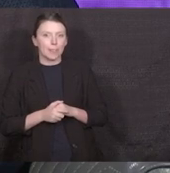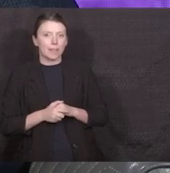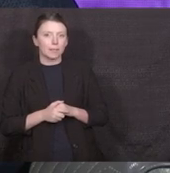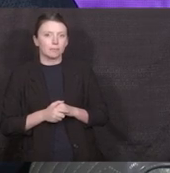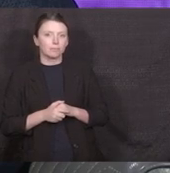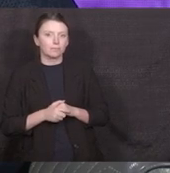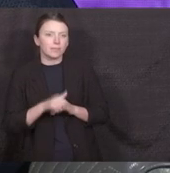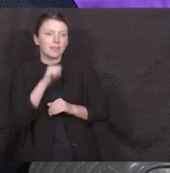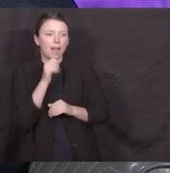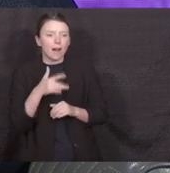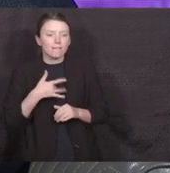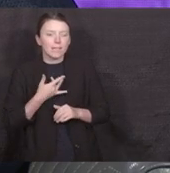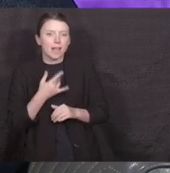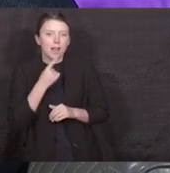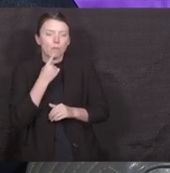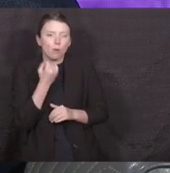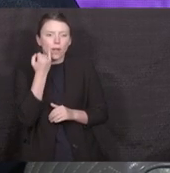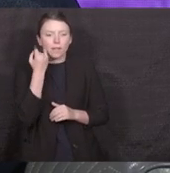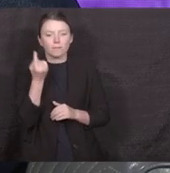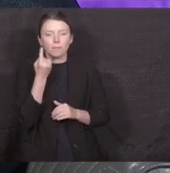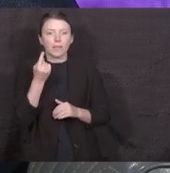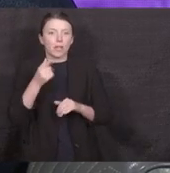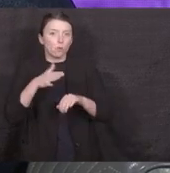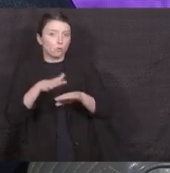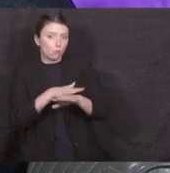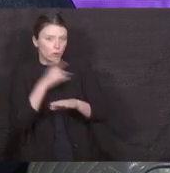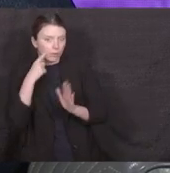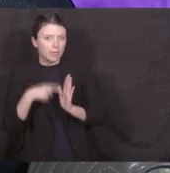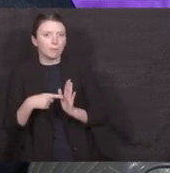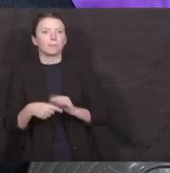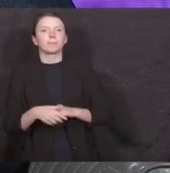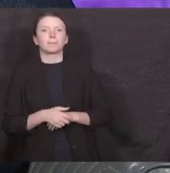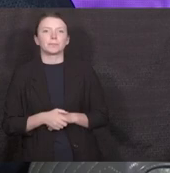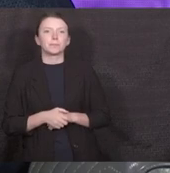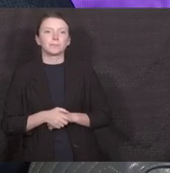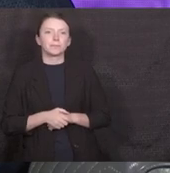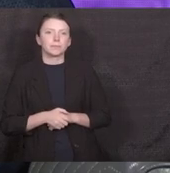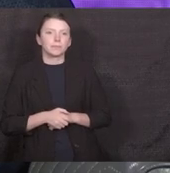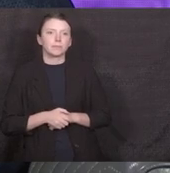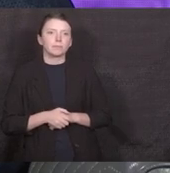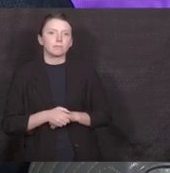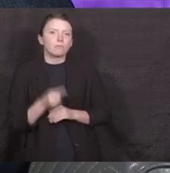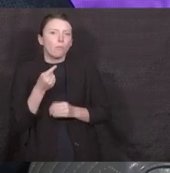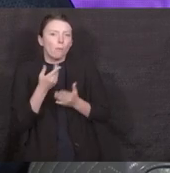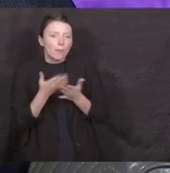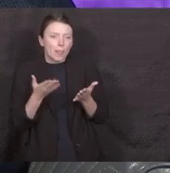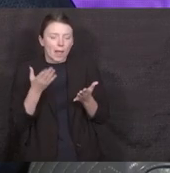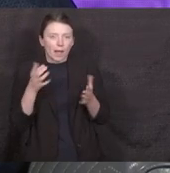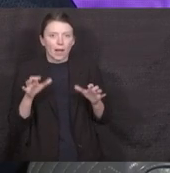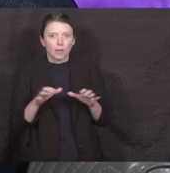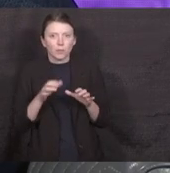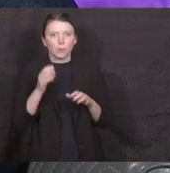get disappointed if things go slowly. I'll do things like I'll take them on a Zen walk,